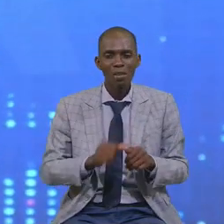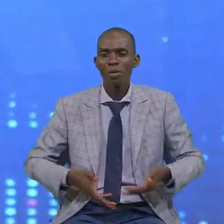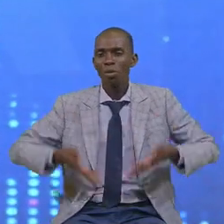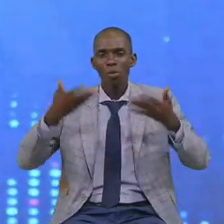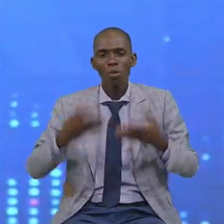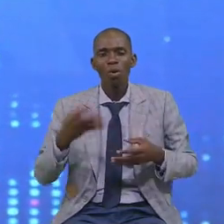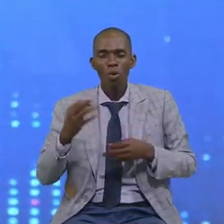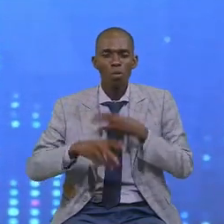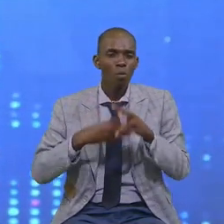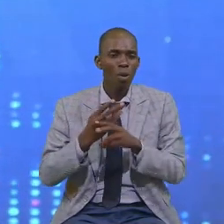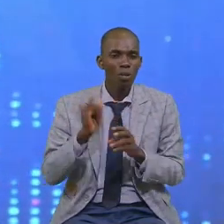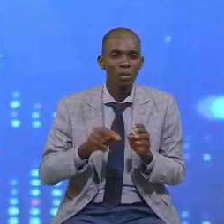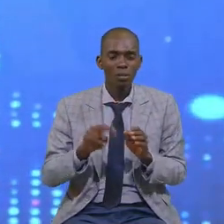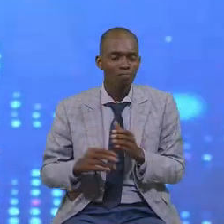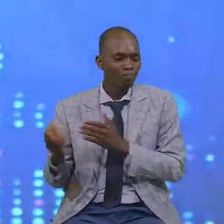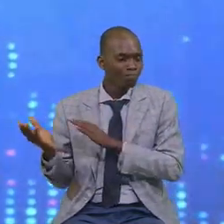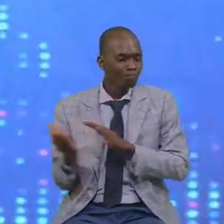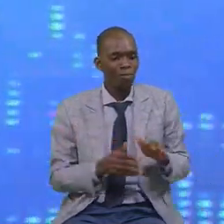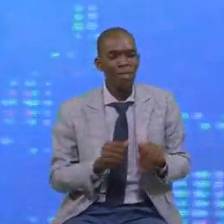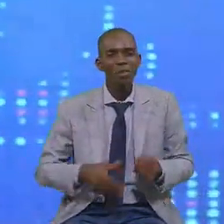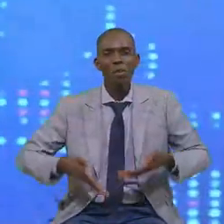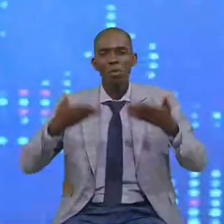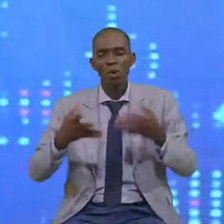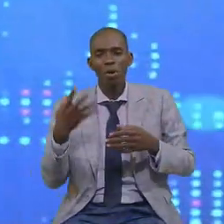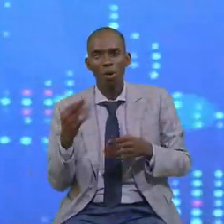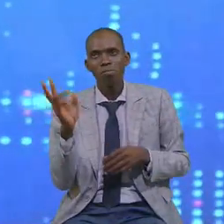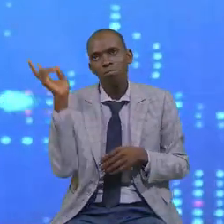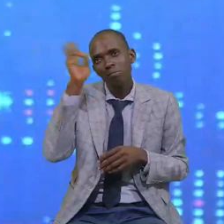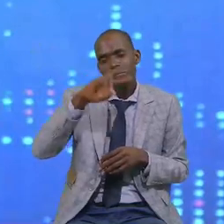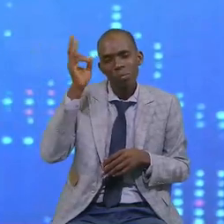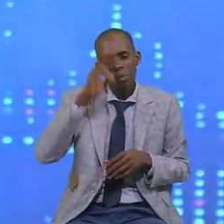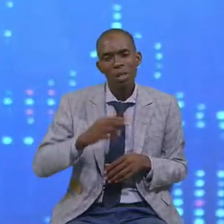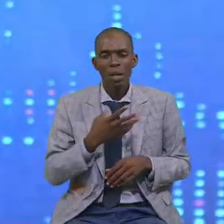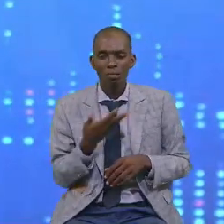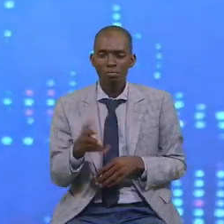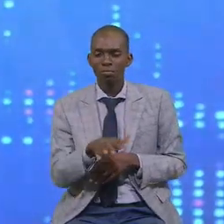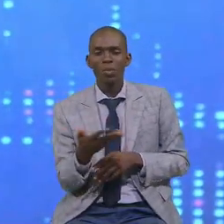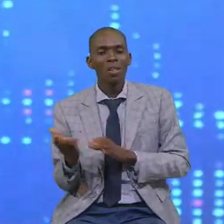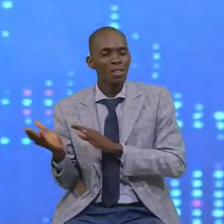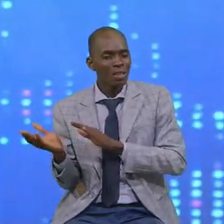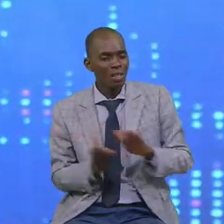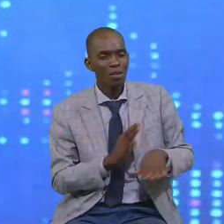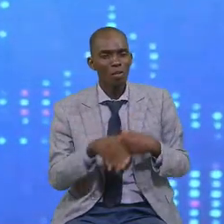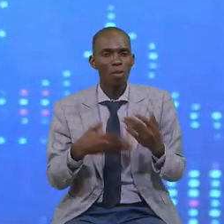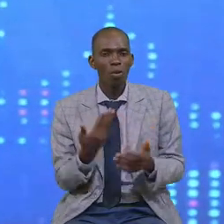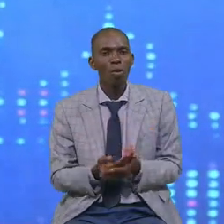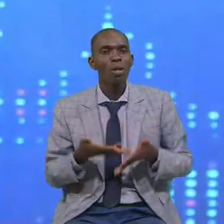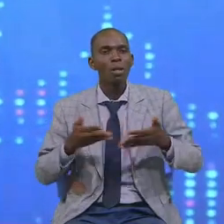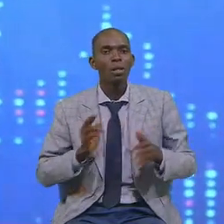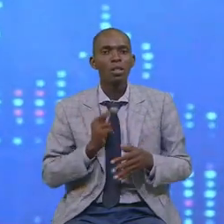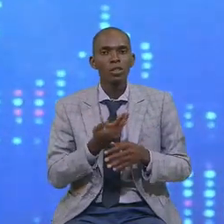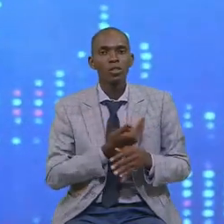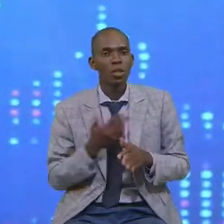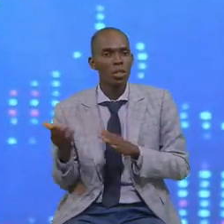of compromise, and every weight of carelessness. Lay them aside. Let us lay aside